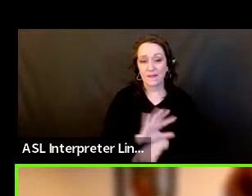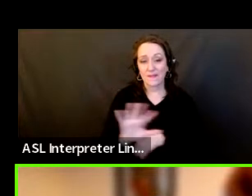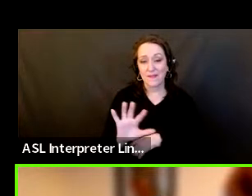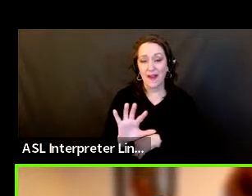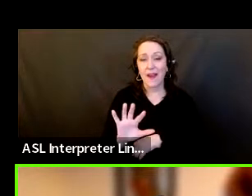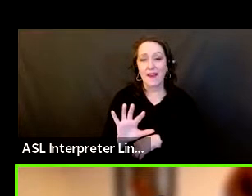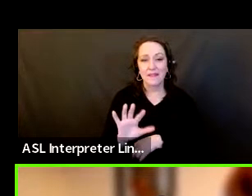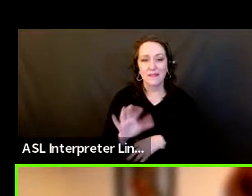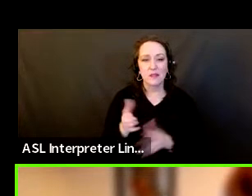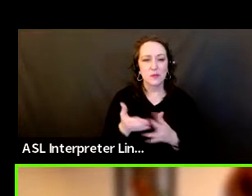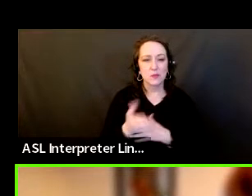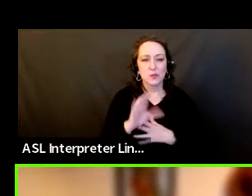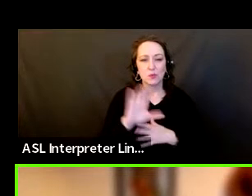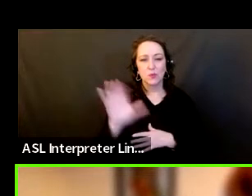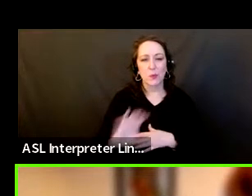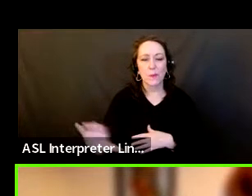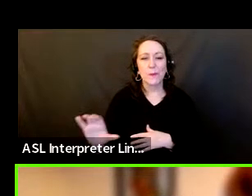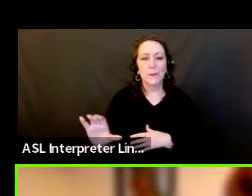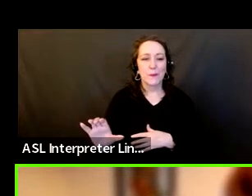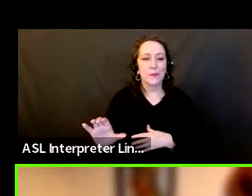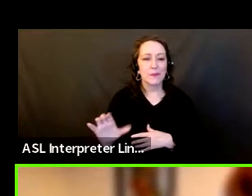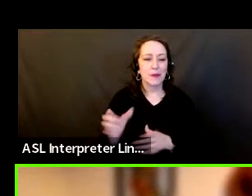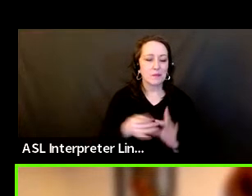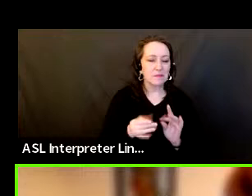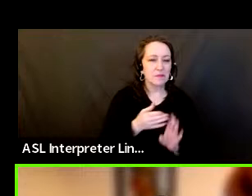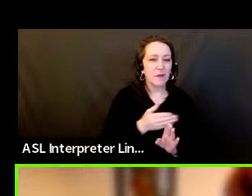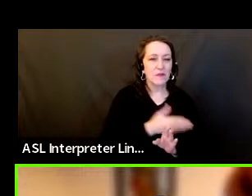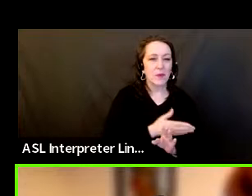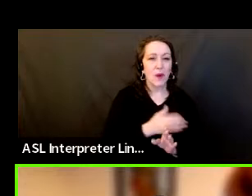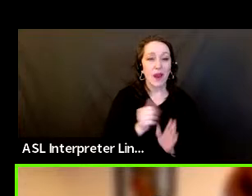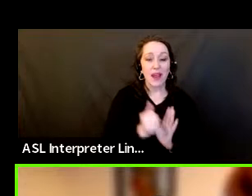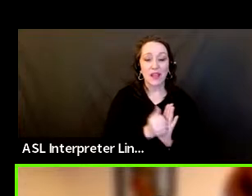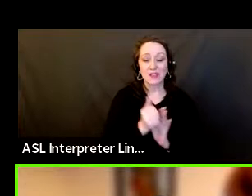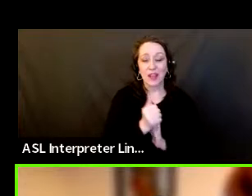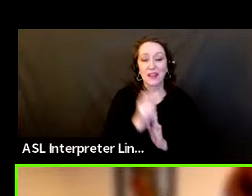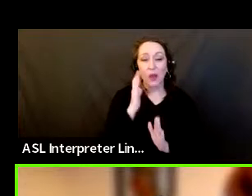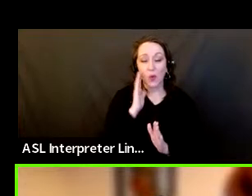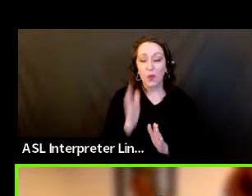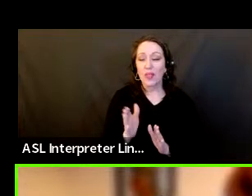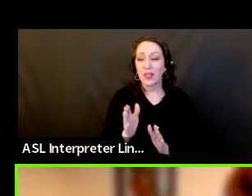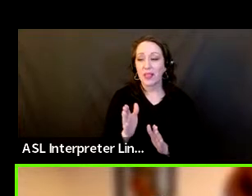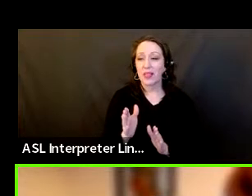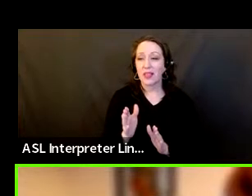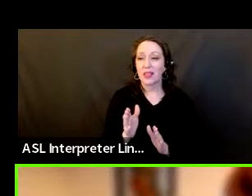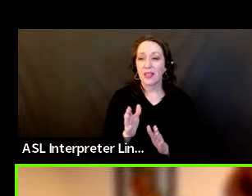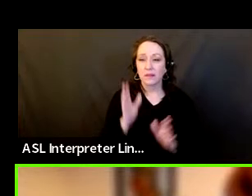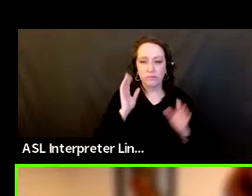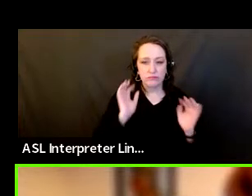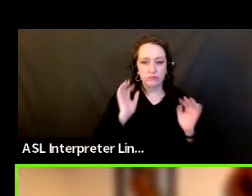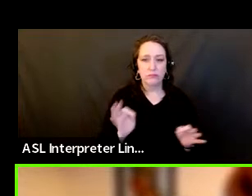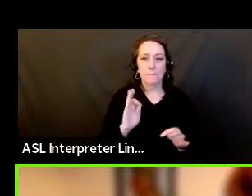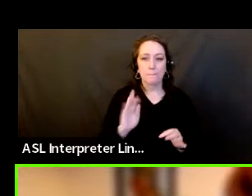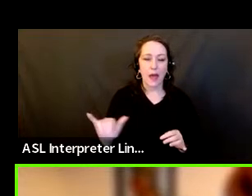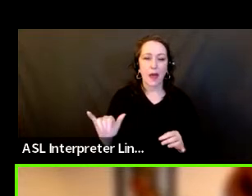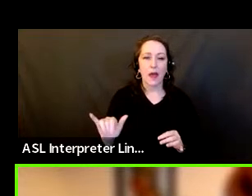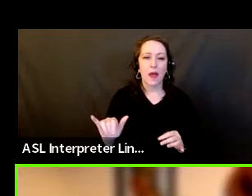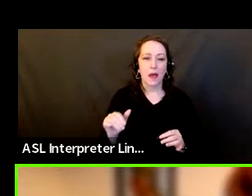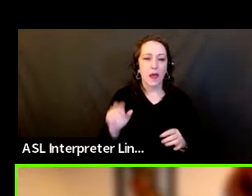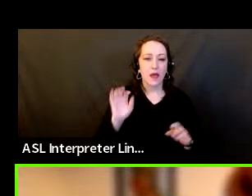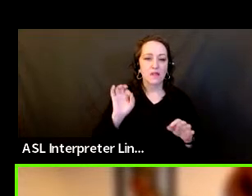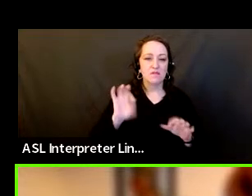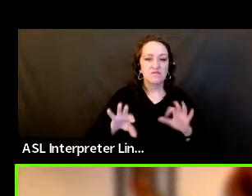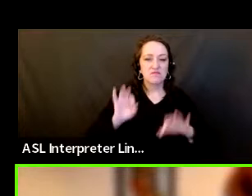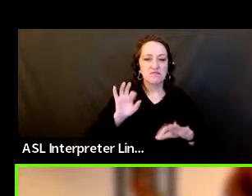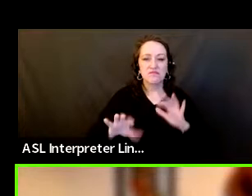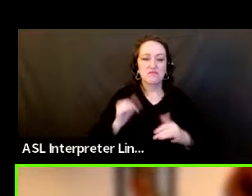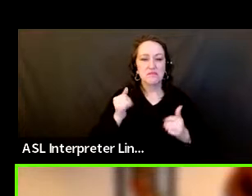via Zoom. As mentioned previously, the agenda for that meeting will be determined by the input that we all